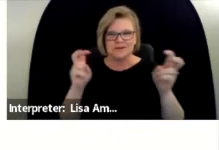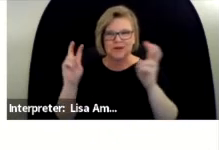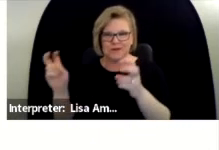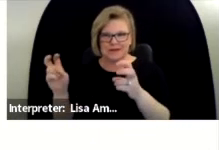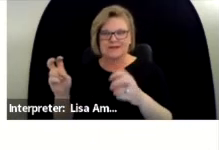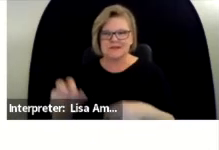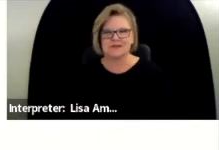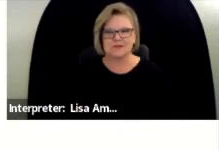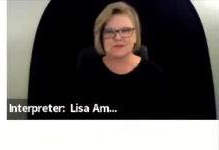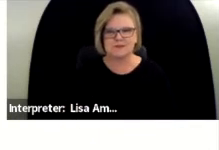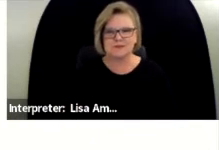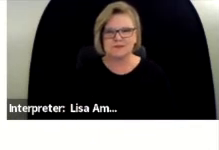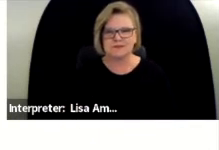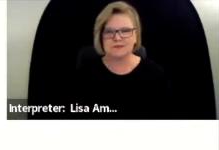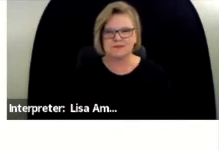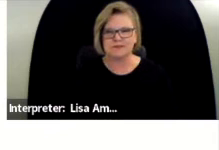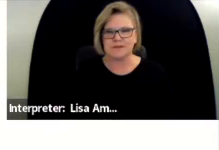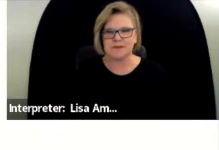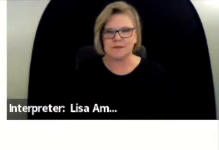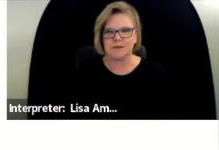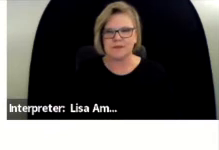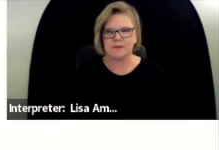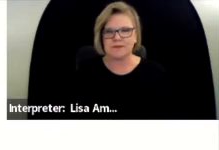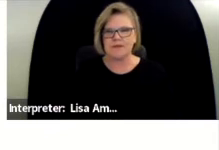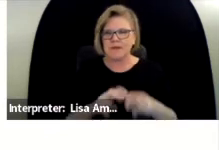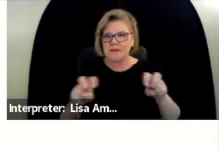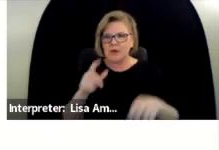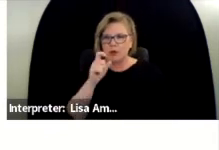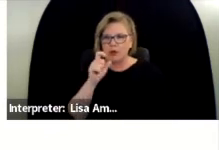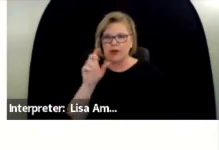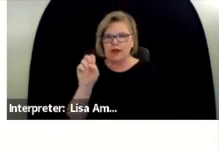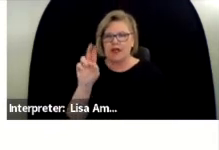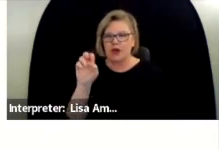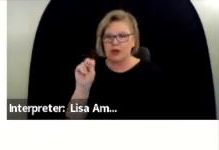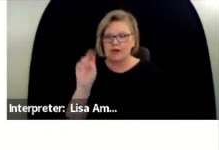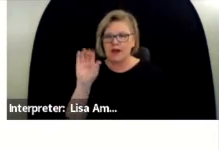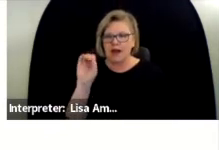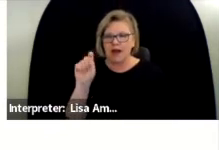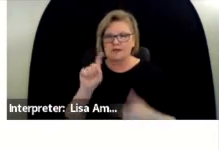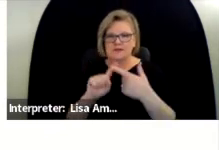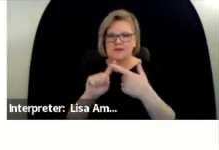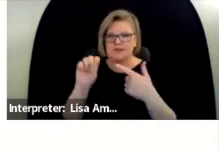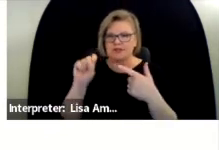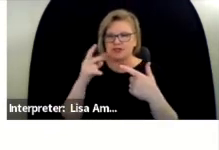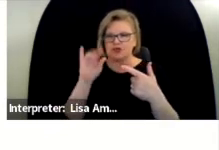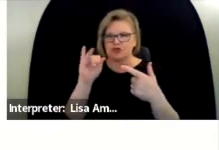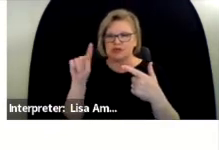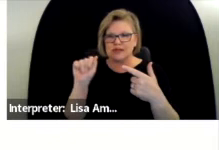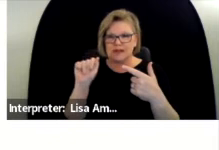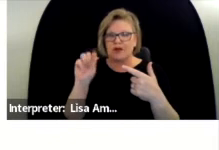depth. So our panelists today are Erin Cox, Shreeta Walden, and Dr. Teresa